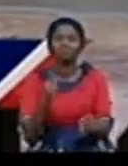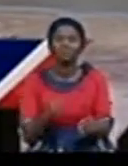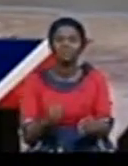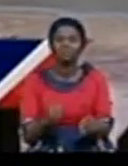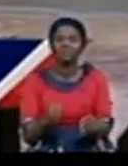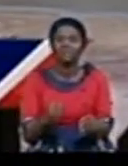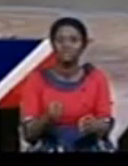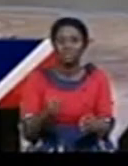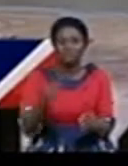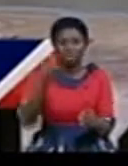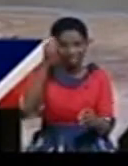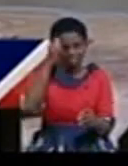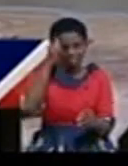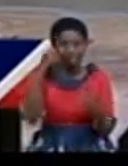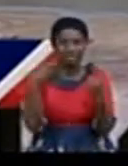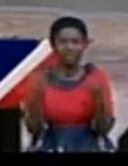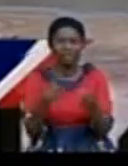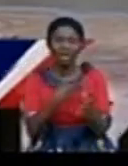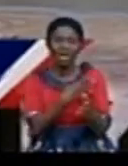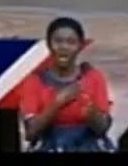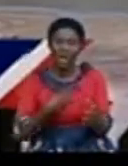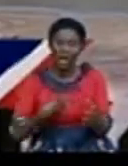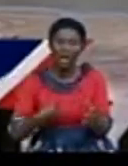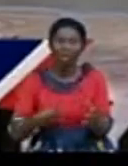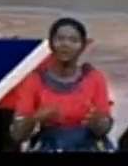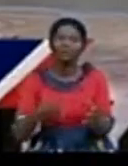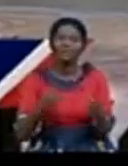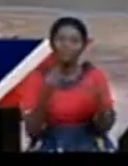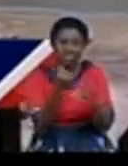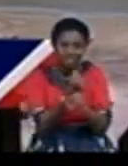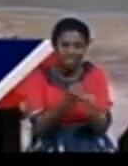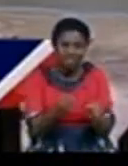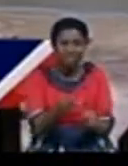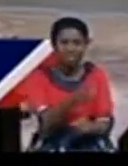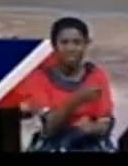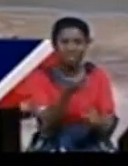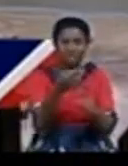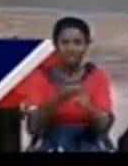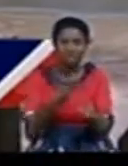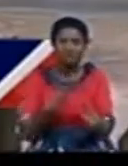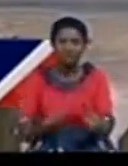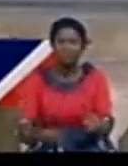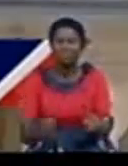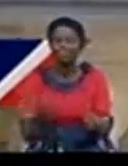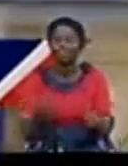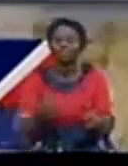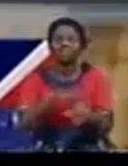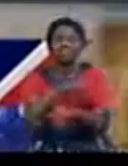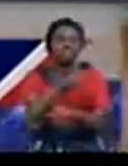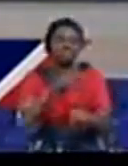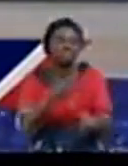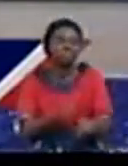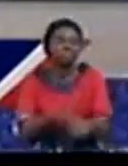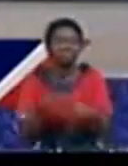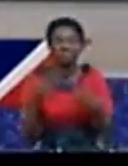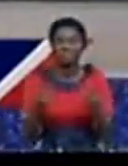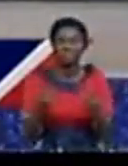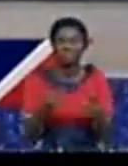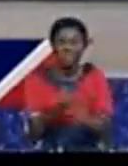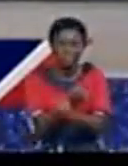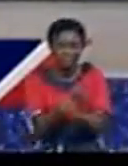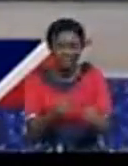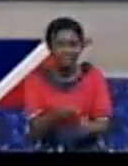from casual sin. He'll save them from common sin. He'll save them from